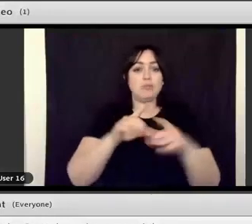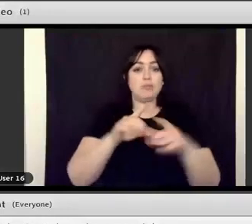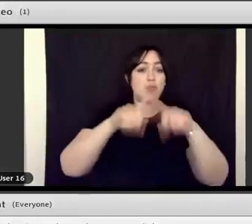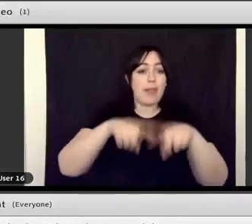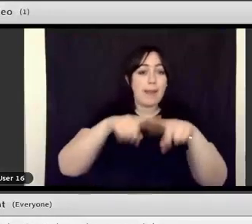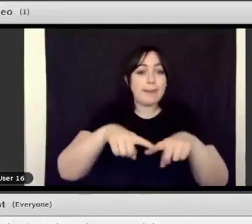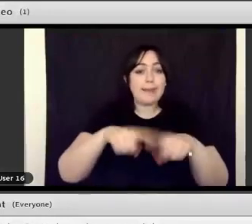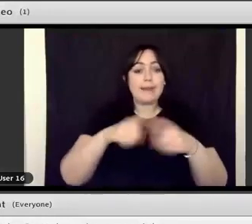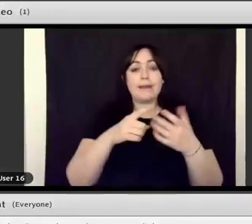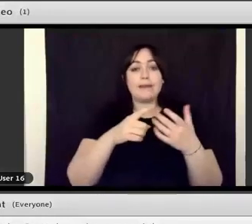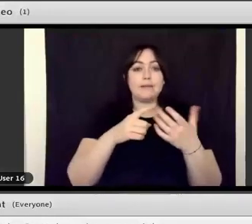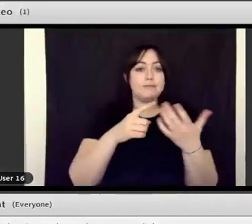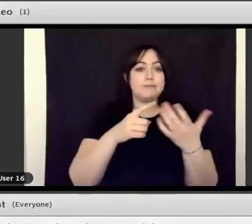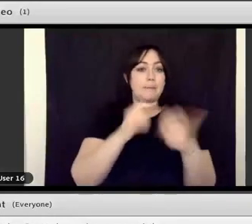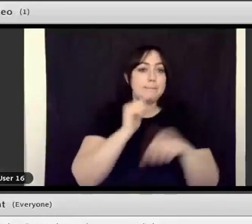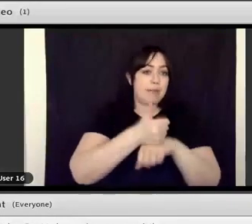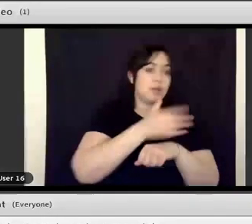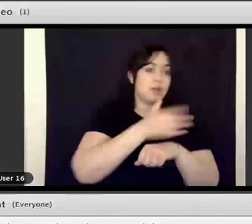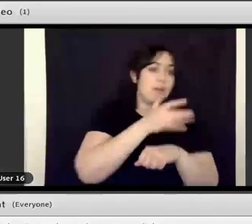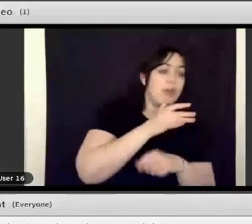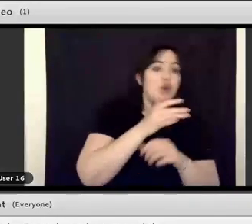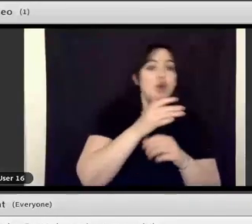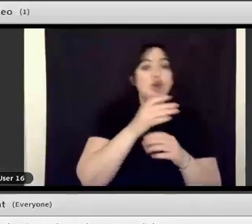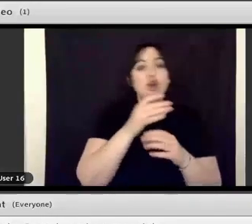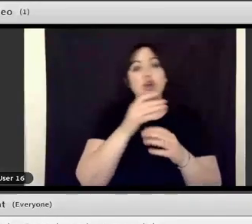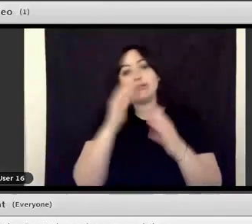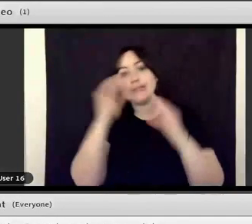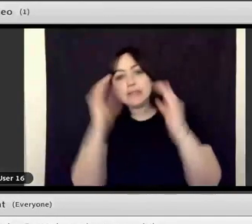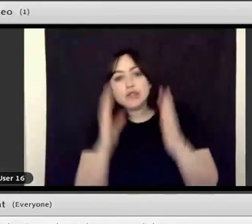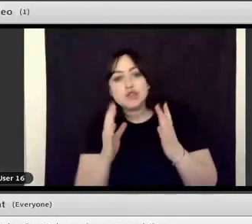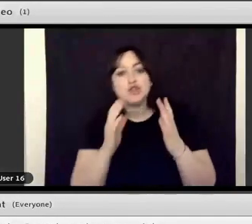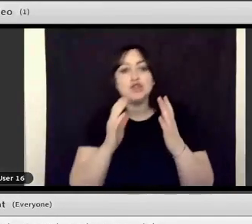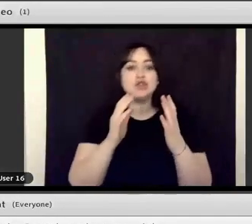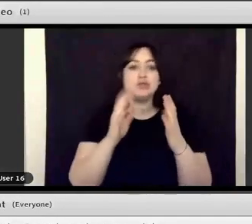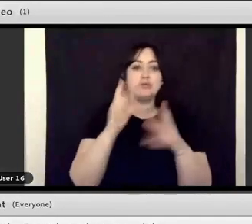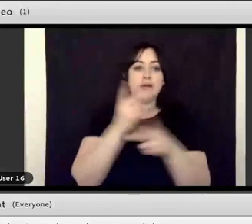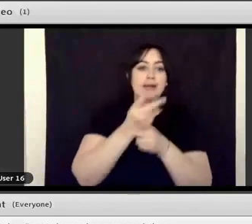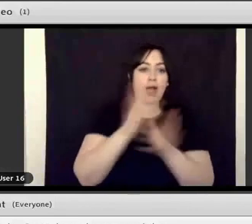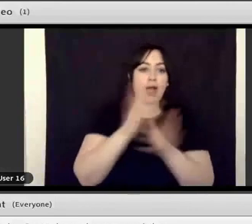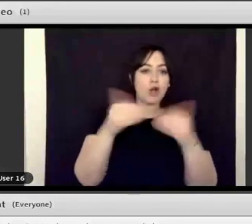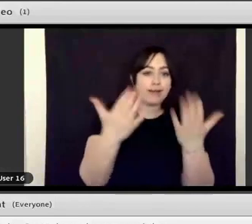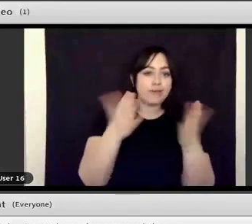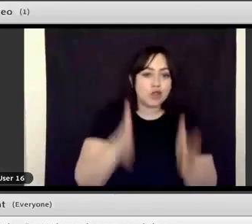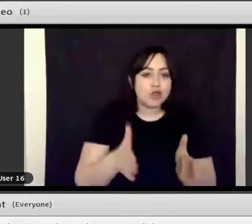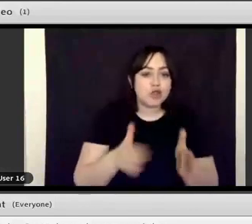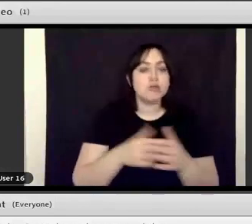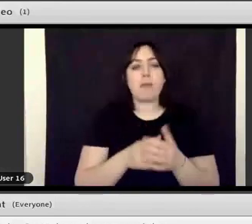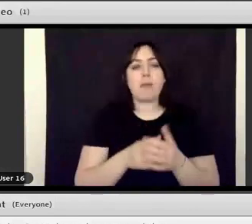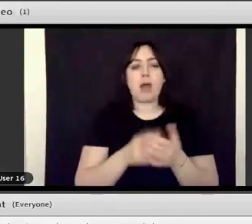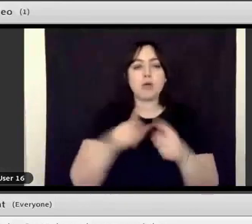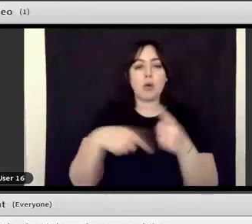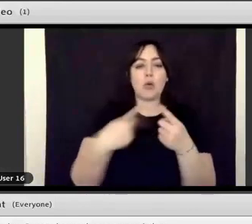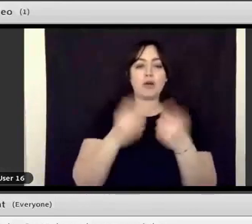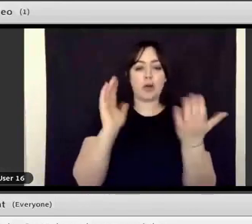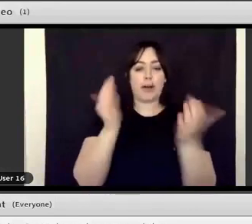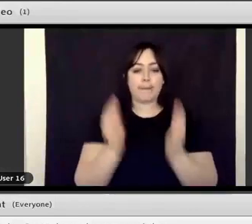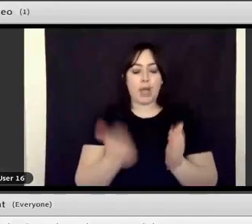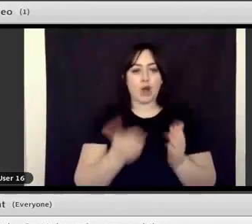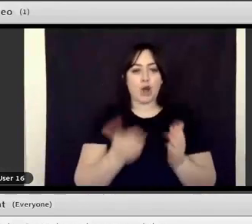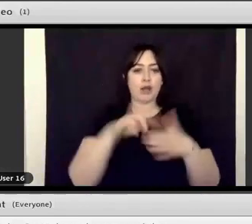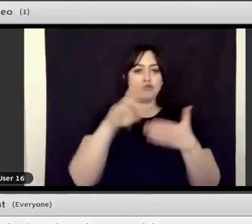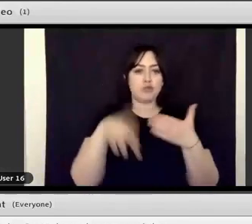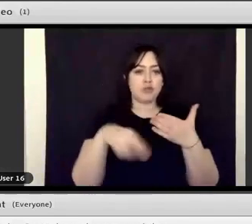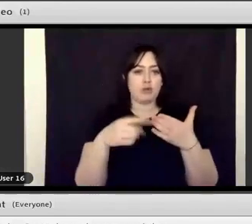mother and the primary caregivers. When it comes to comparing results of the child functioning module between parents